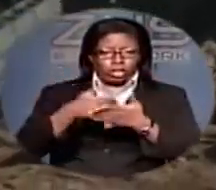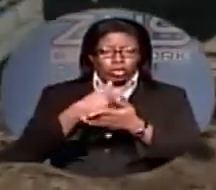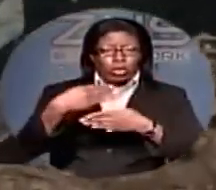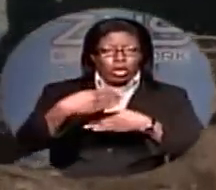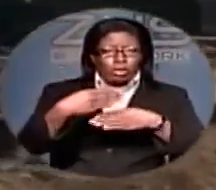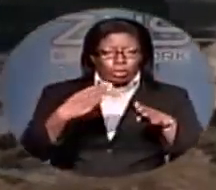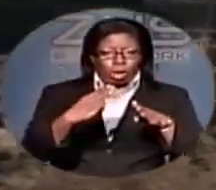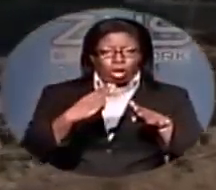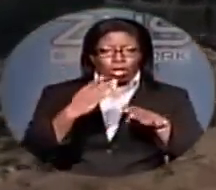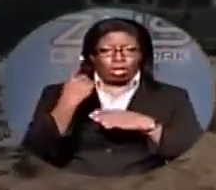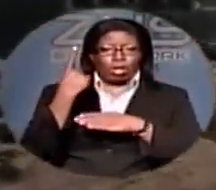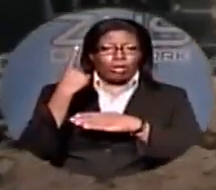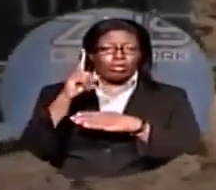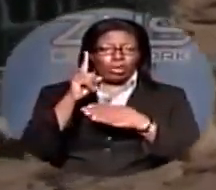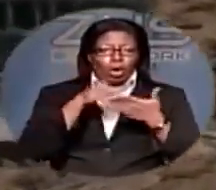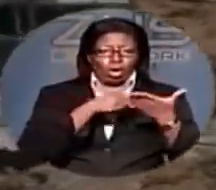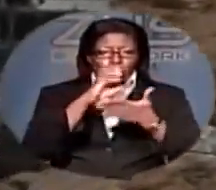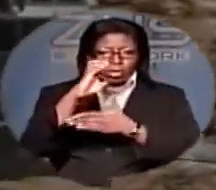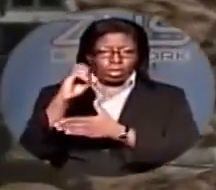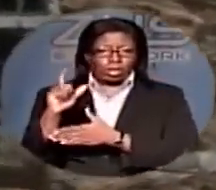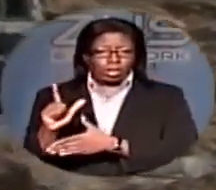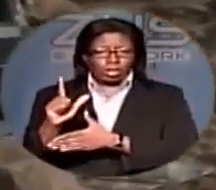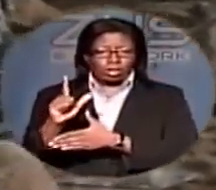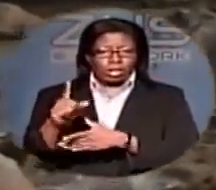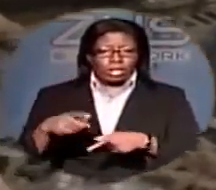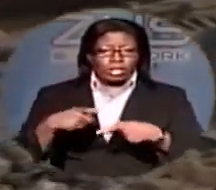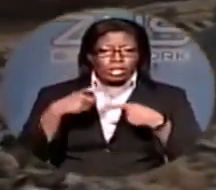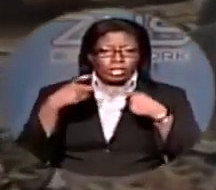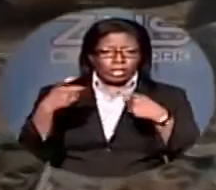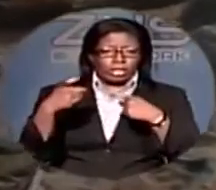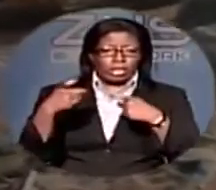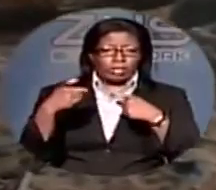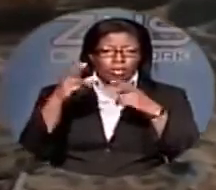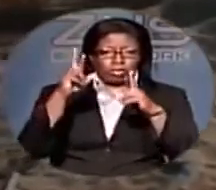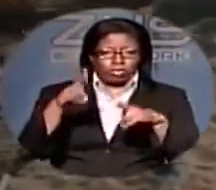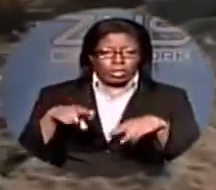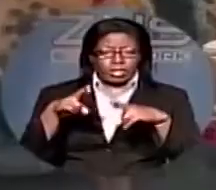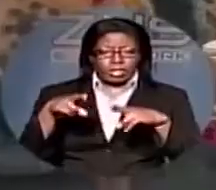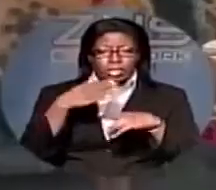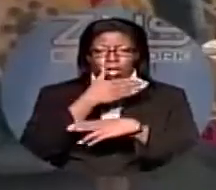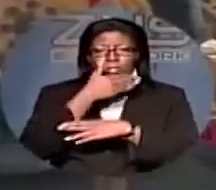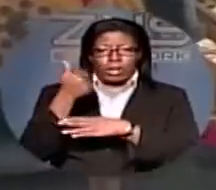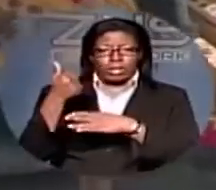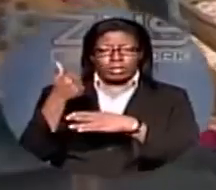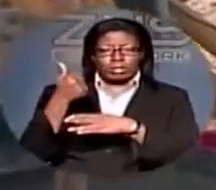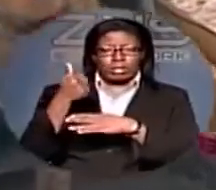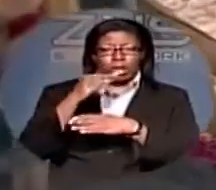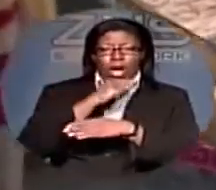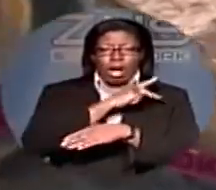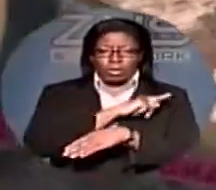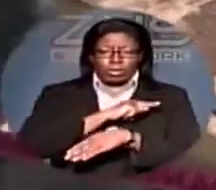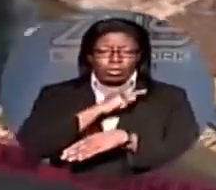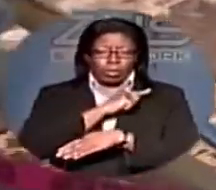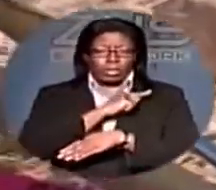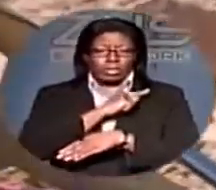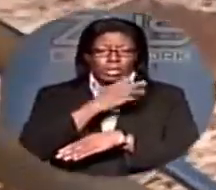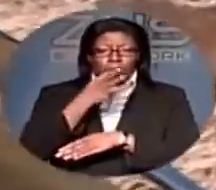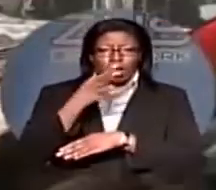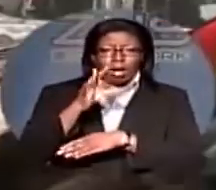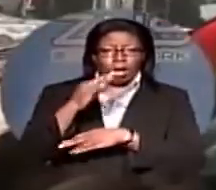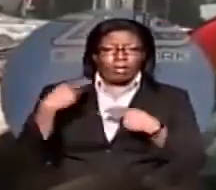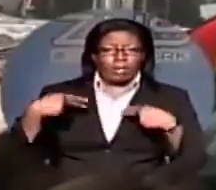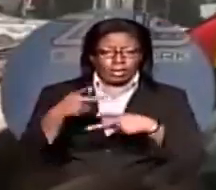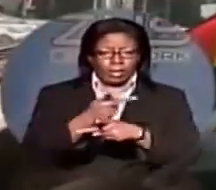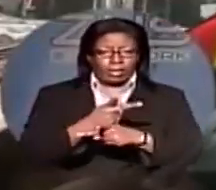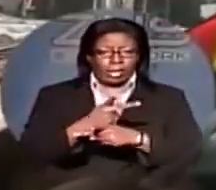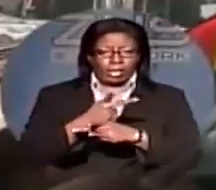the organization's overall vision to provide residents nationwide an excellent quality of health care comparable to any leading facility in the world. The